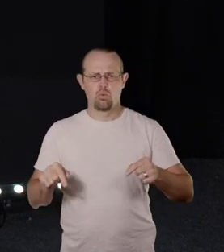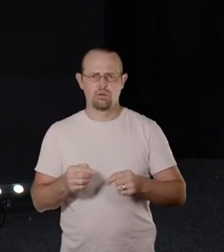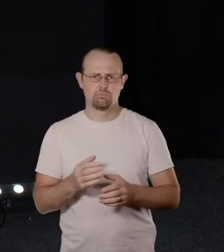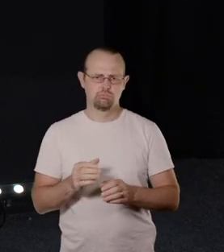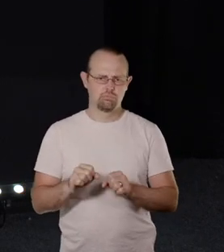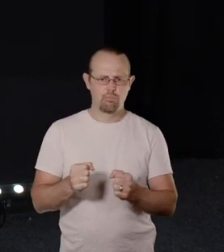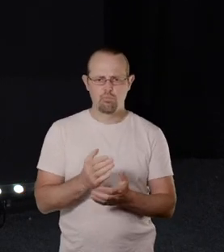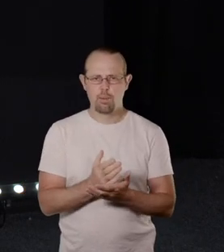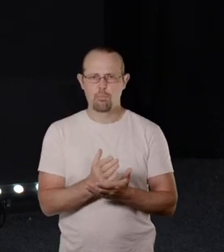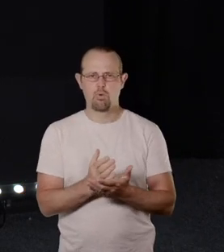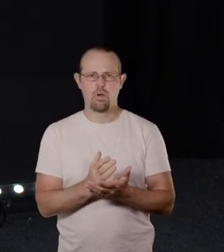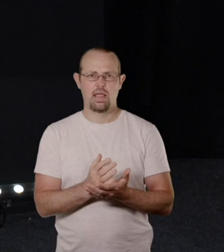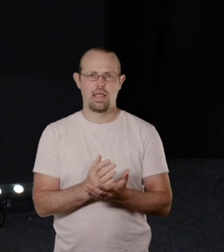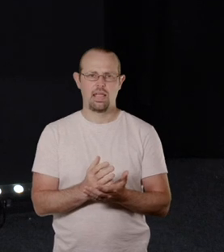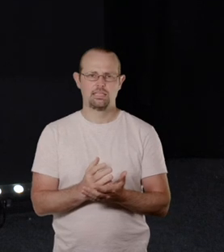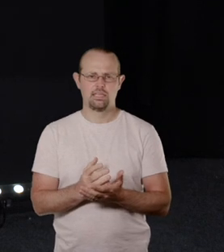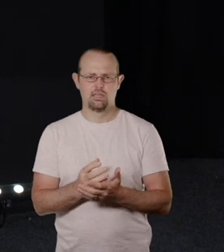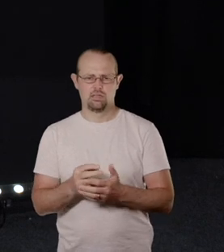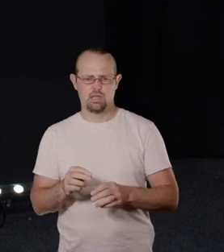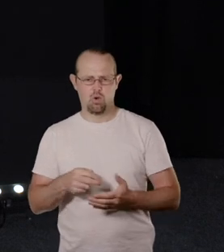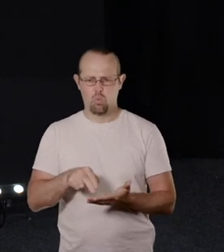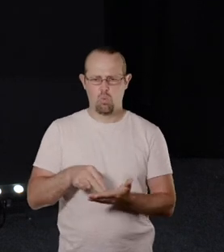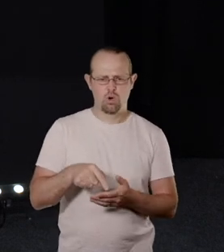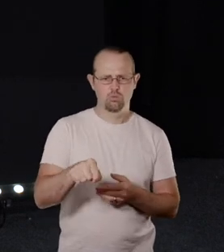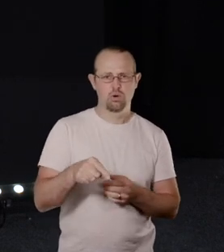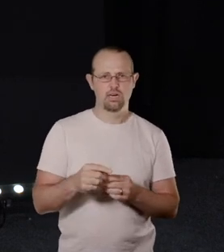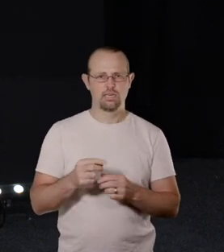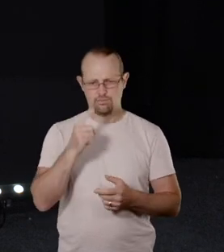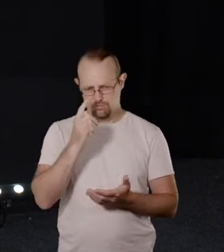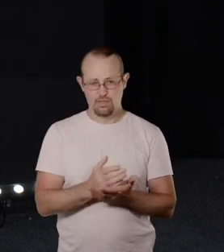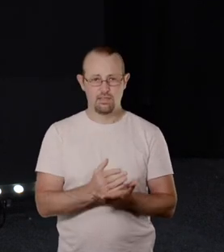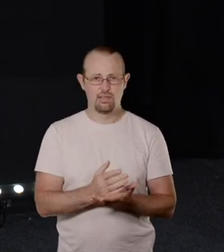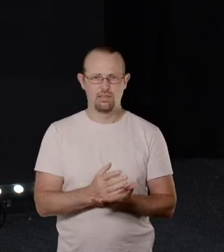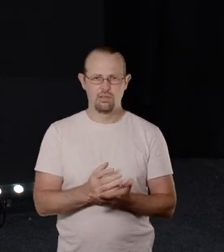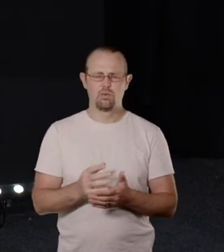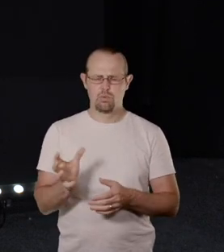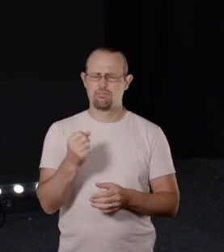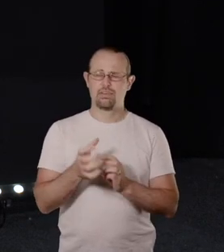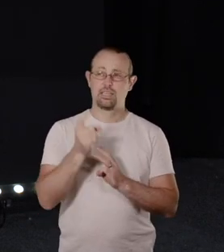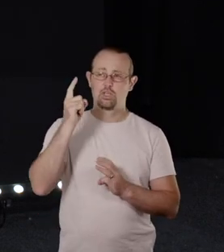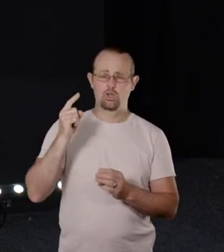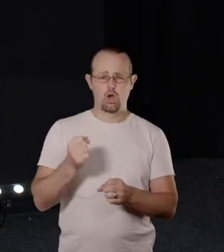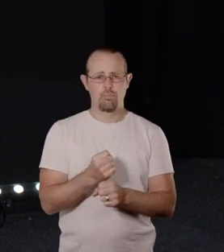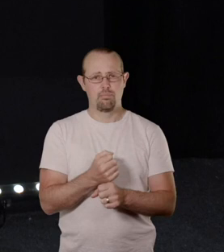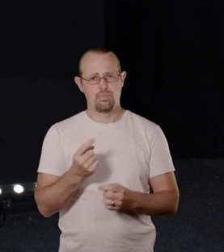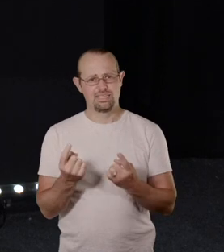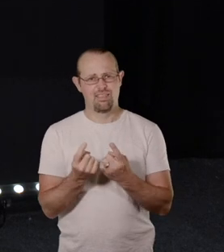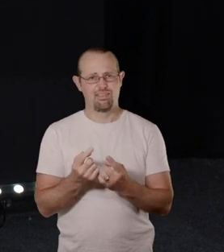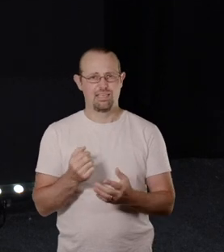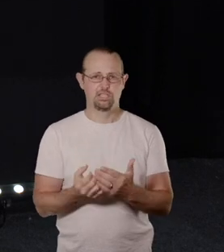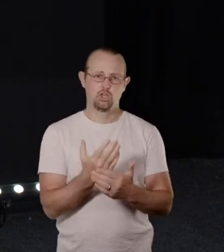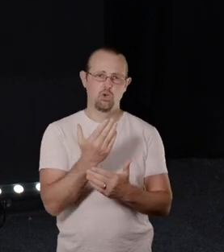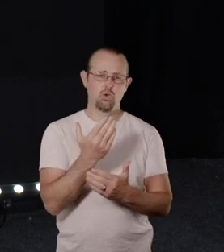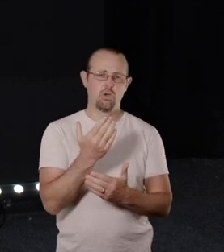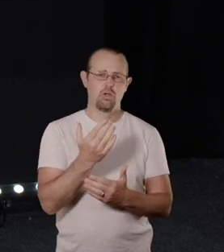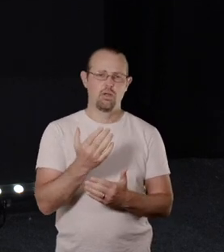purpose, we realize and find that the Lord makes all things new. We find that this is a remarkable type of Christ in this